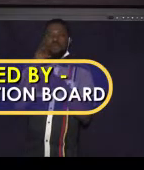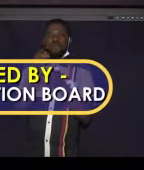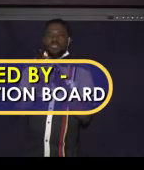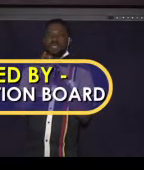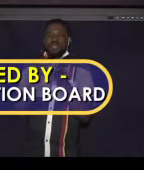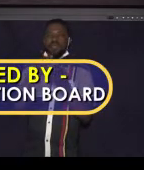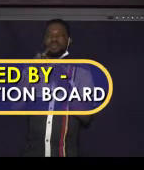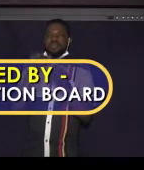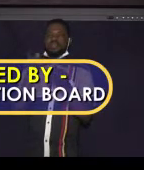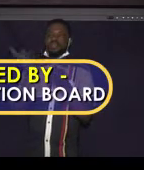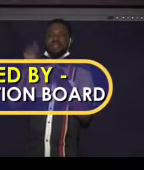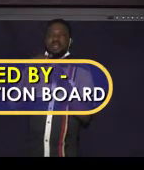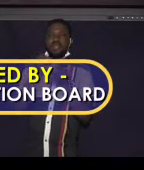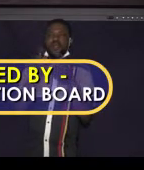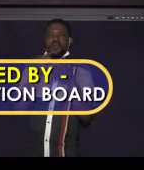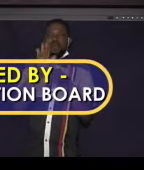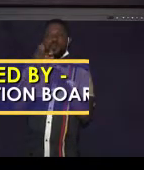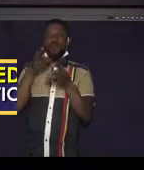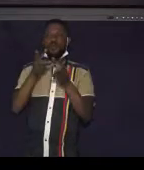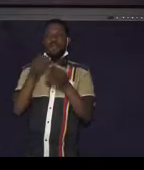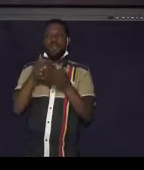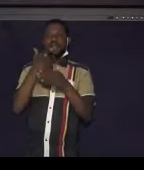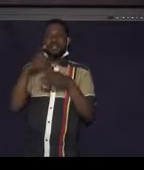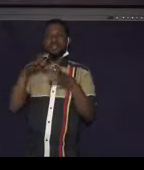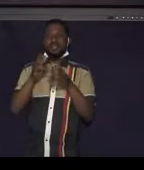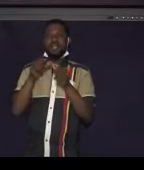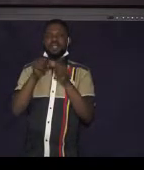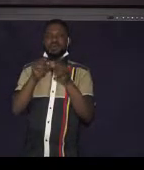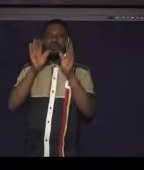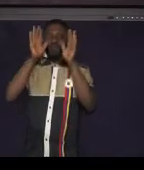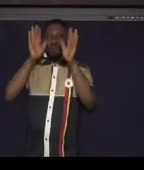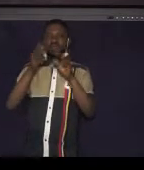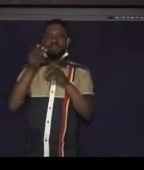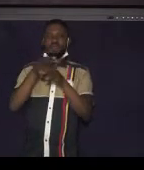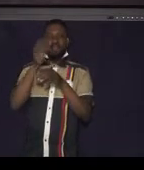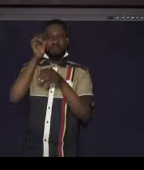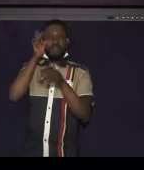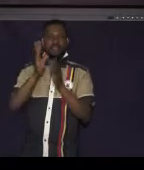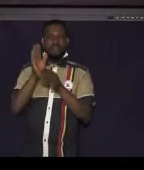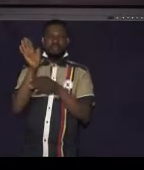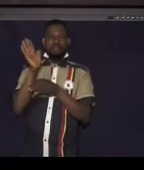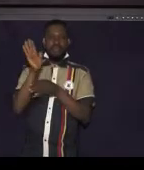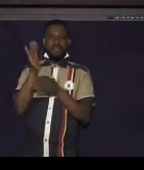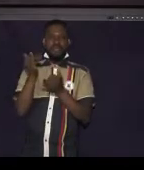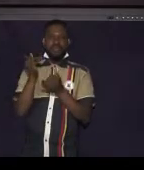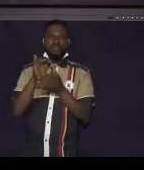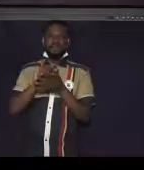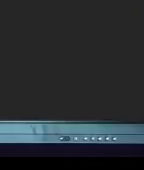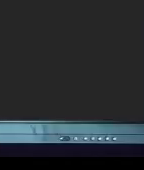lesson. Till I come your way in the next class, remain wonderful mathematicians. Bye bye now.